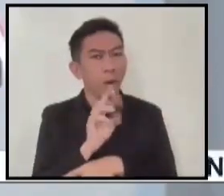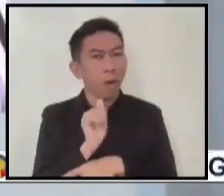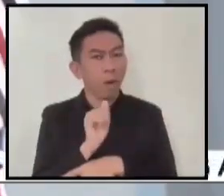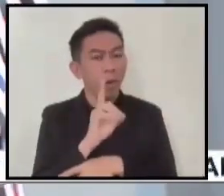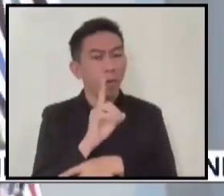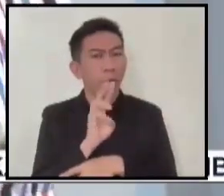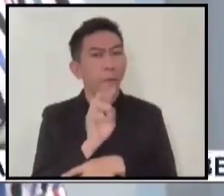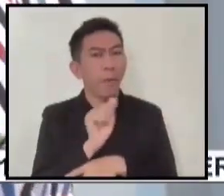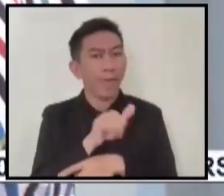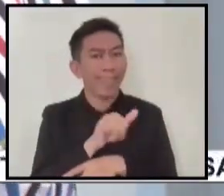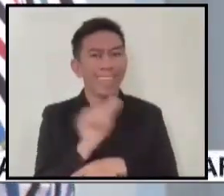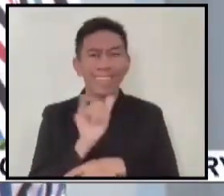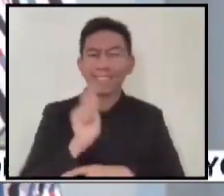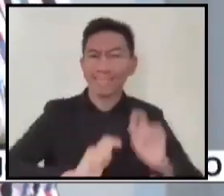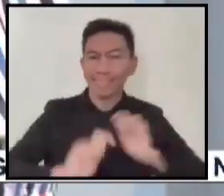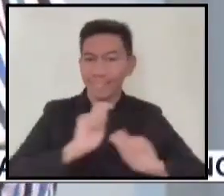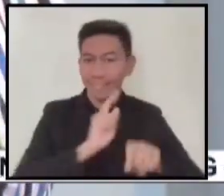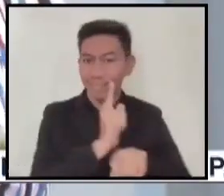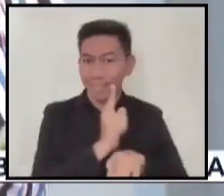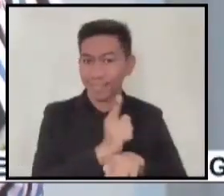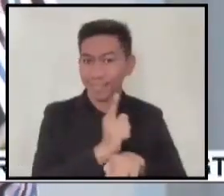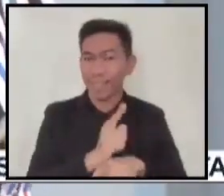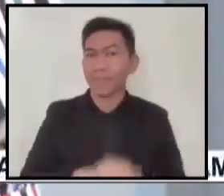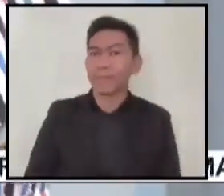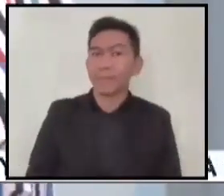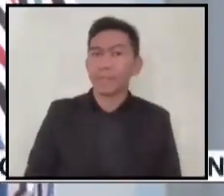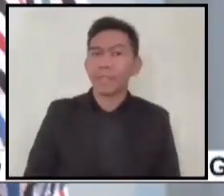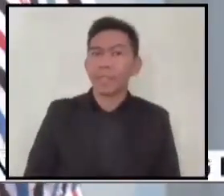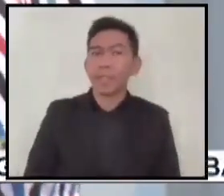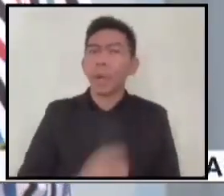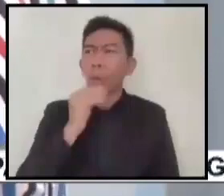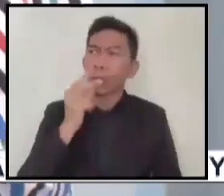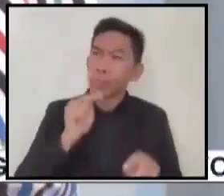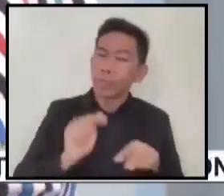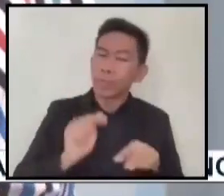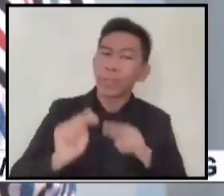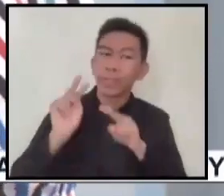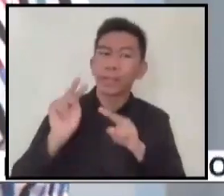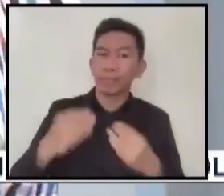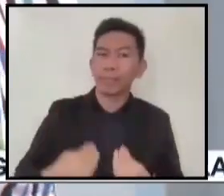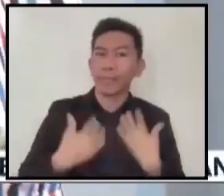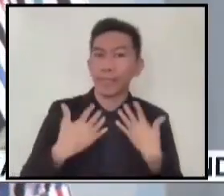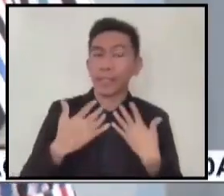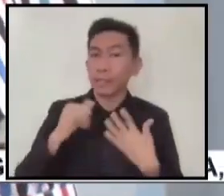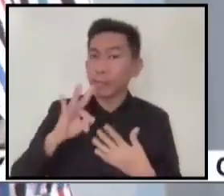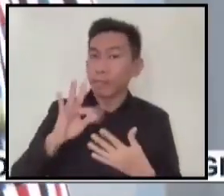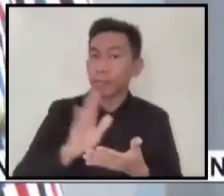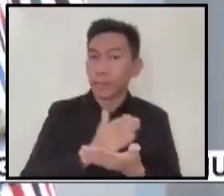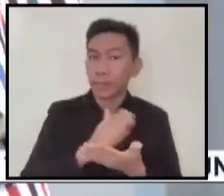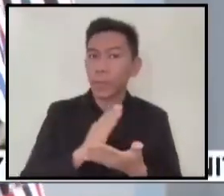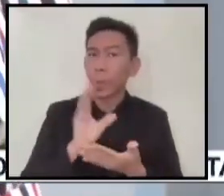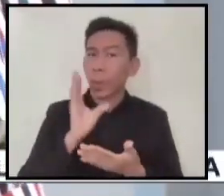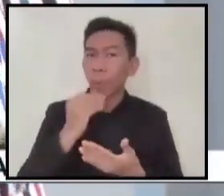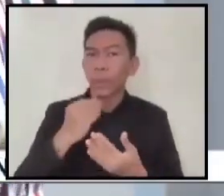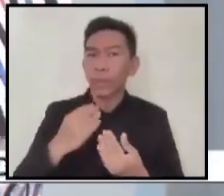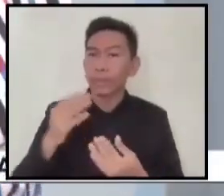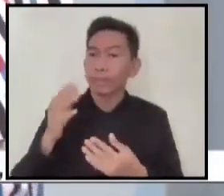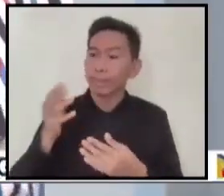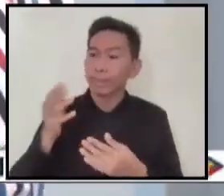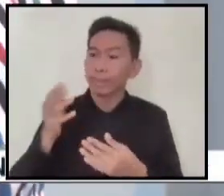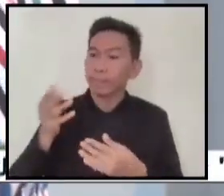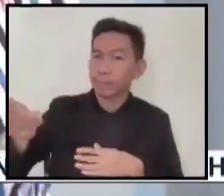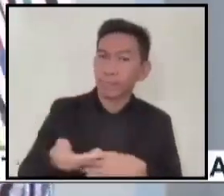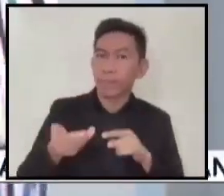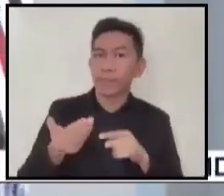bang role model na nag-inspire sa'yo to be a singer? And when you do sing, sino yung ini-imbibe mo na theater performer